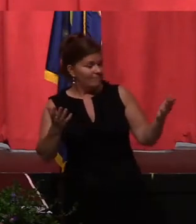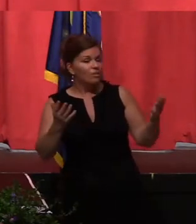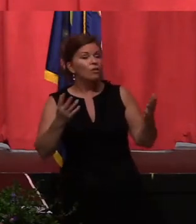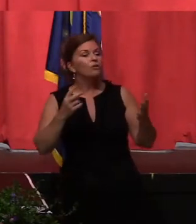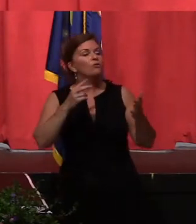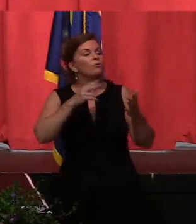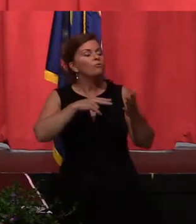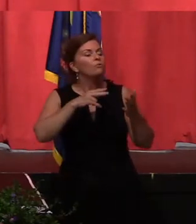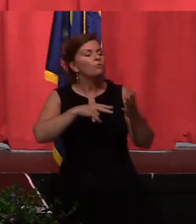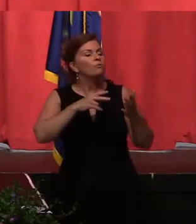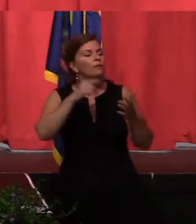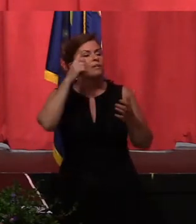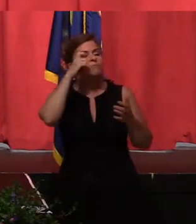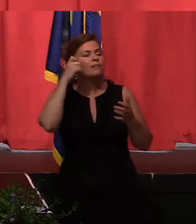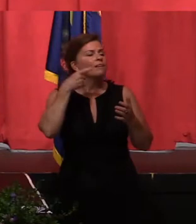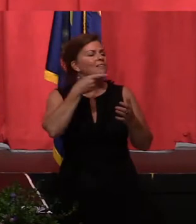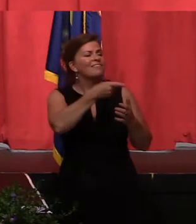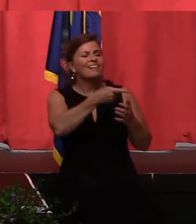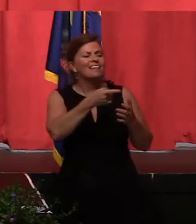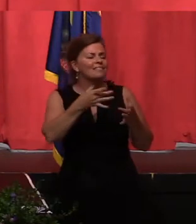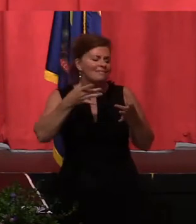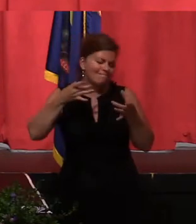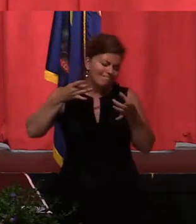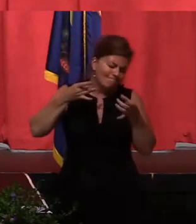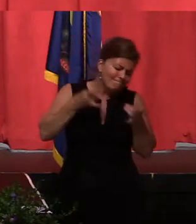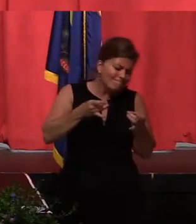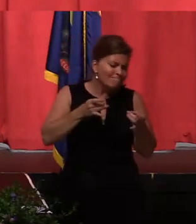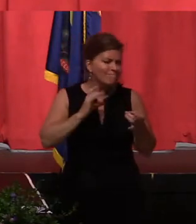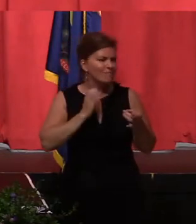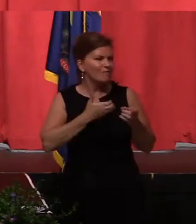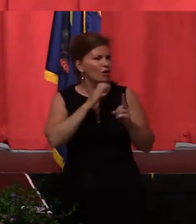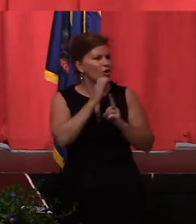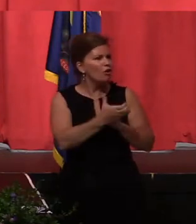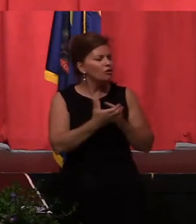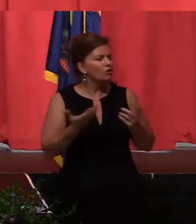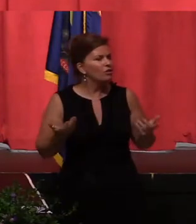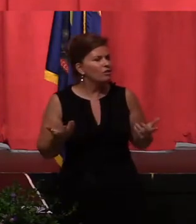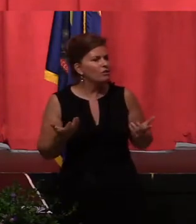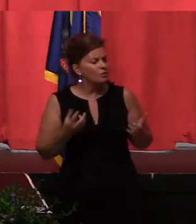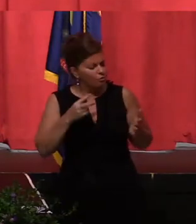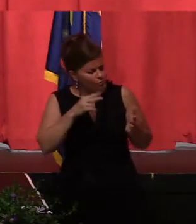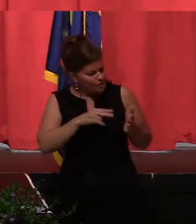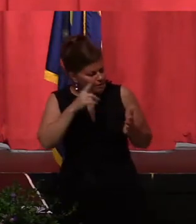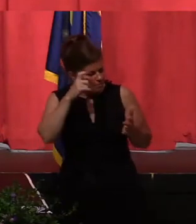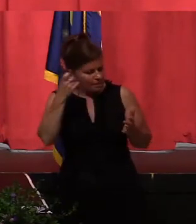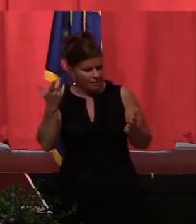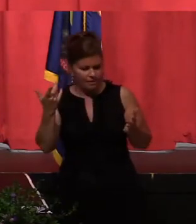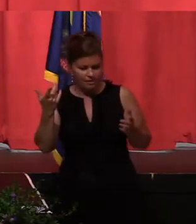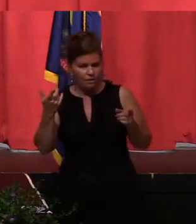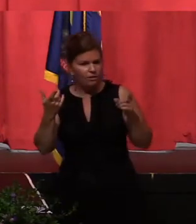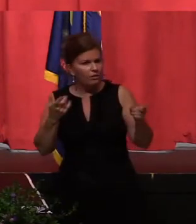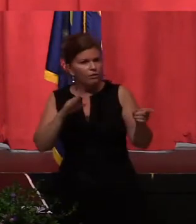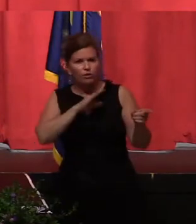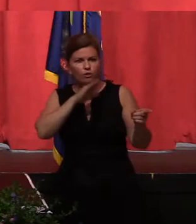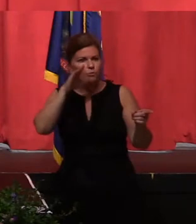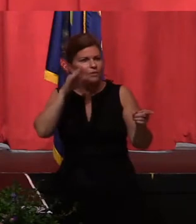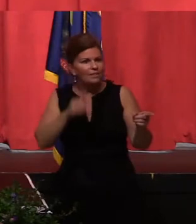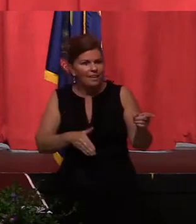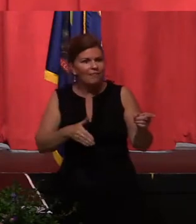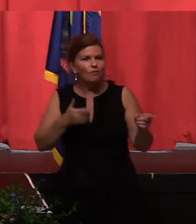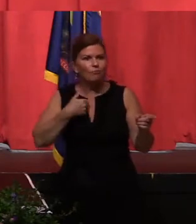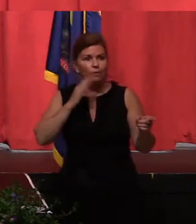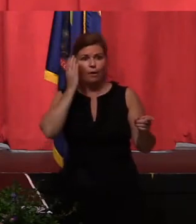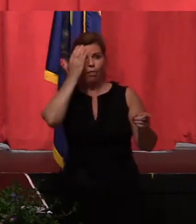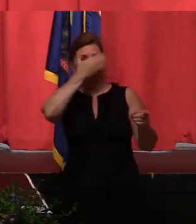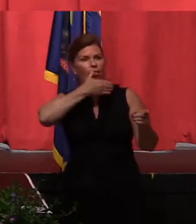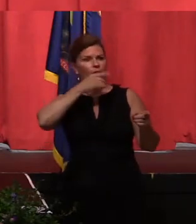read because it is the gorilla glue of our culture. Read because doing so means you will never be duped